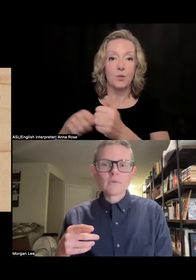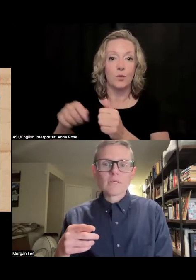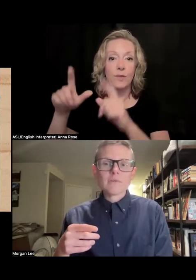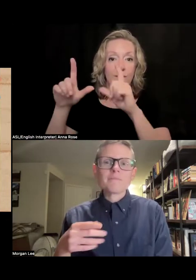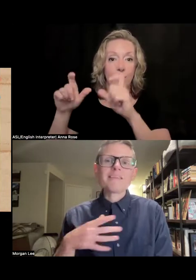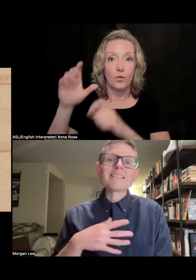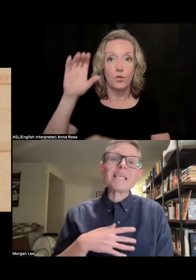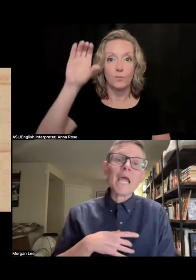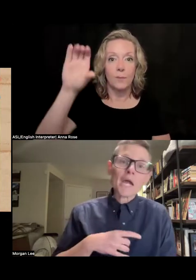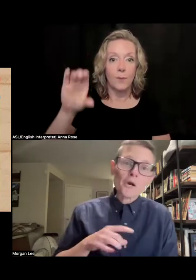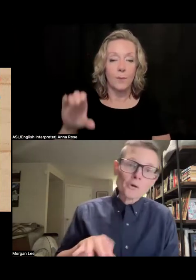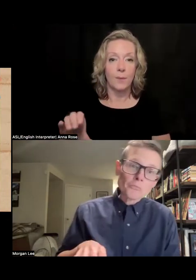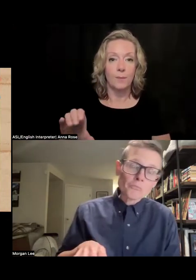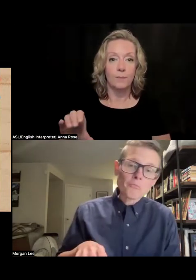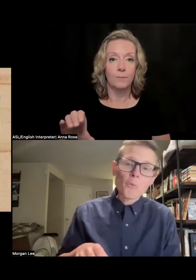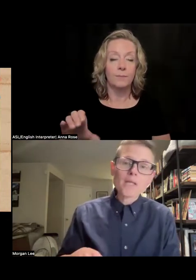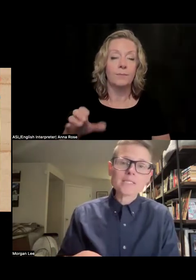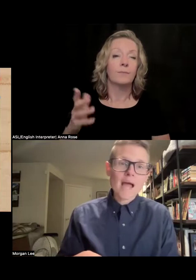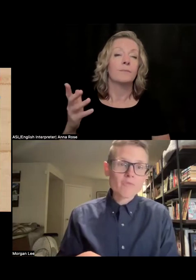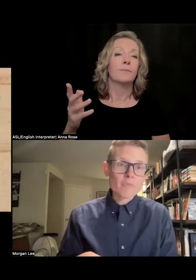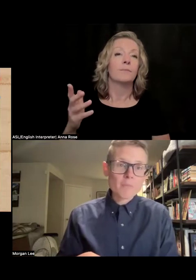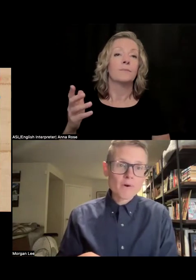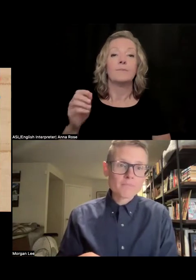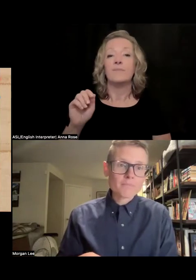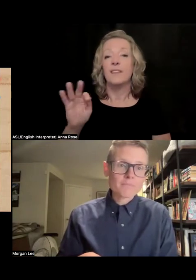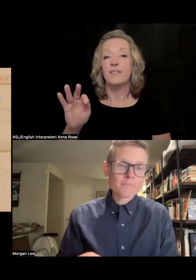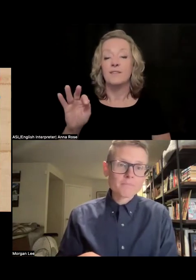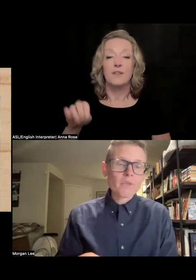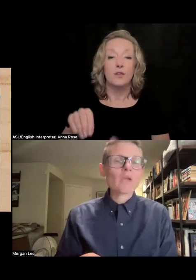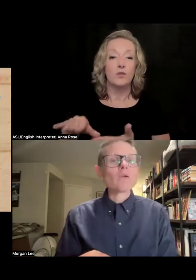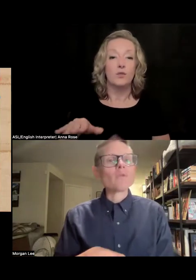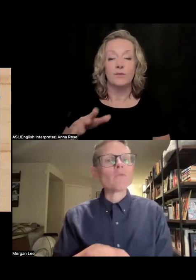student doesn't care for one staff member,